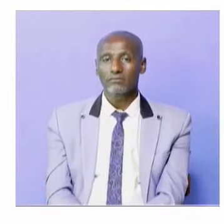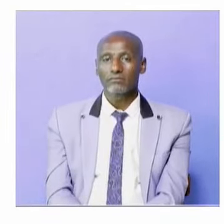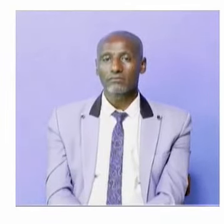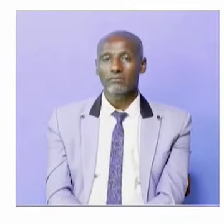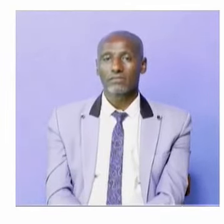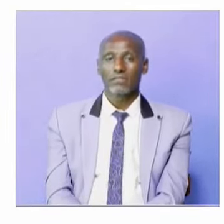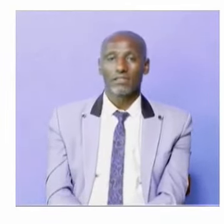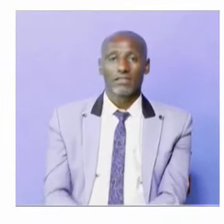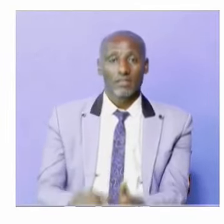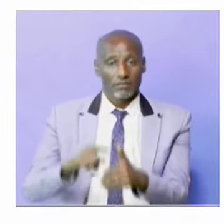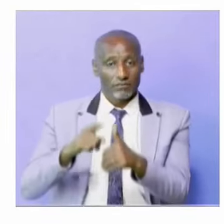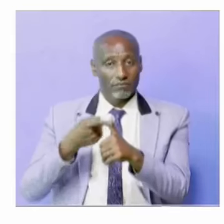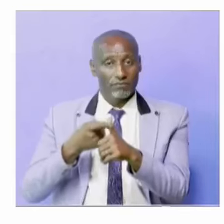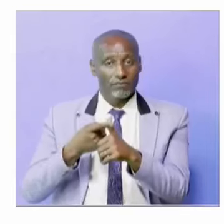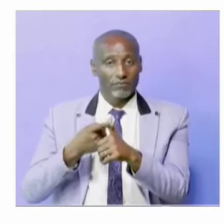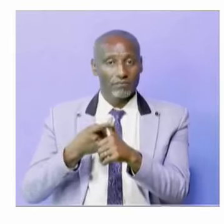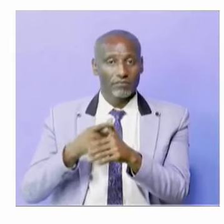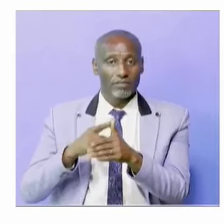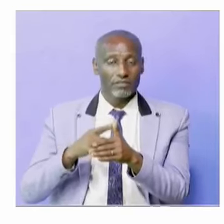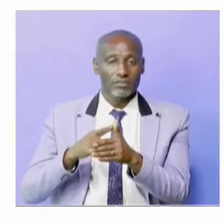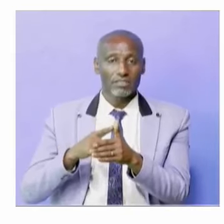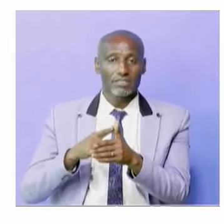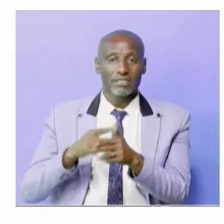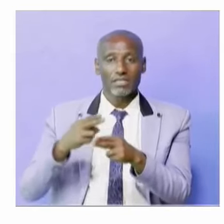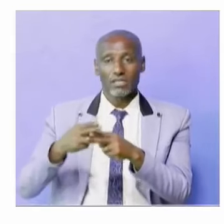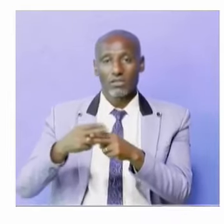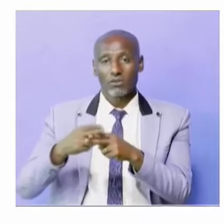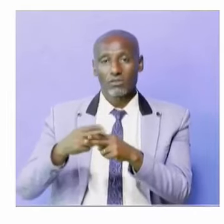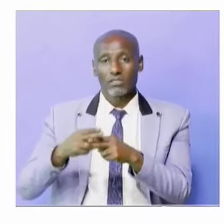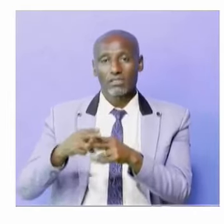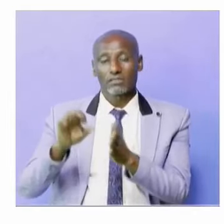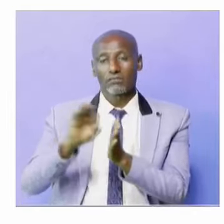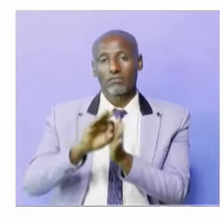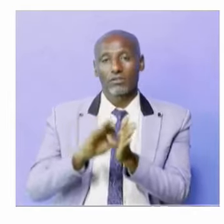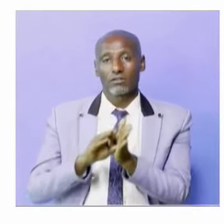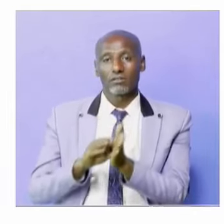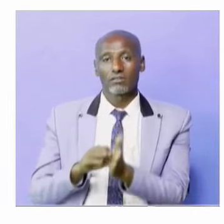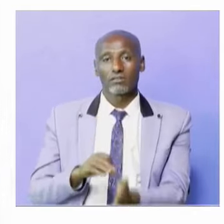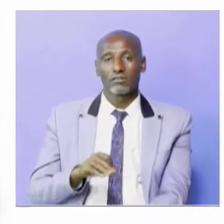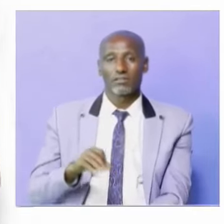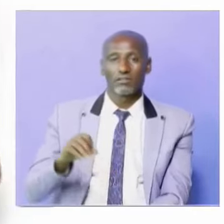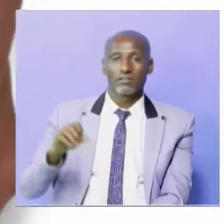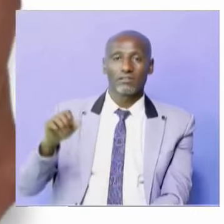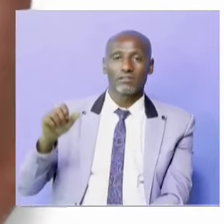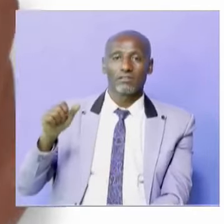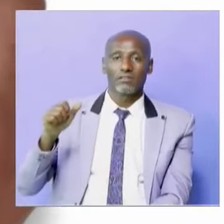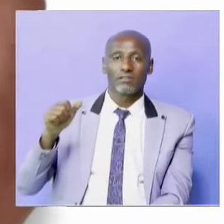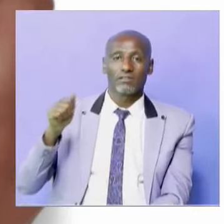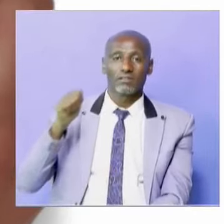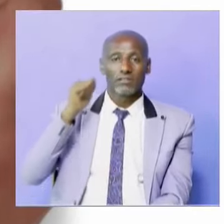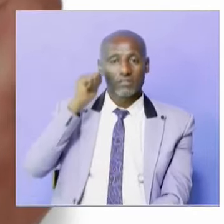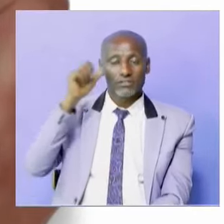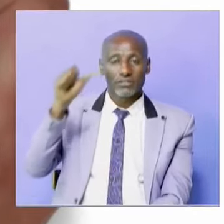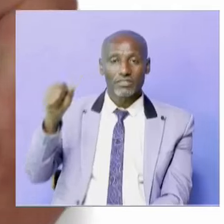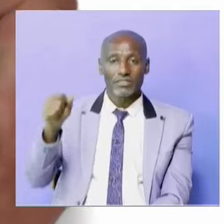This one is in contracted form. We can say, she is here. She